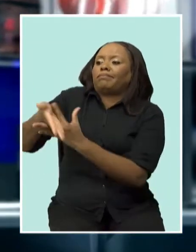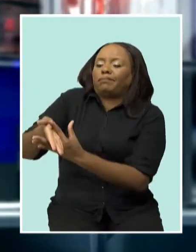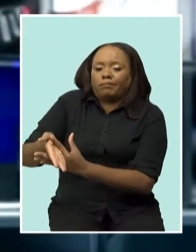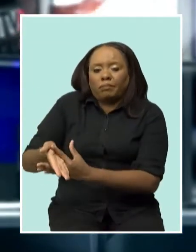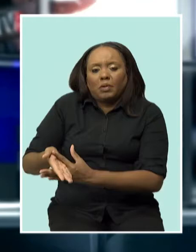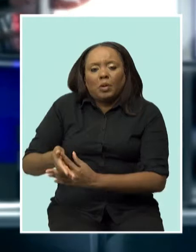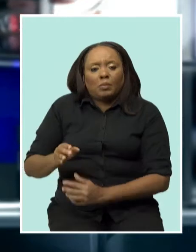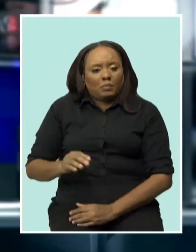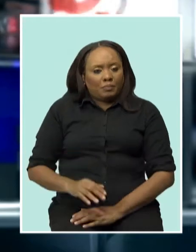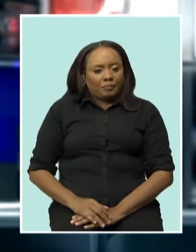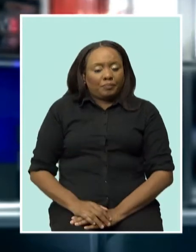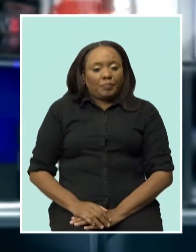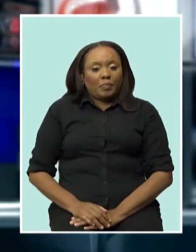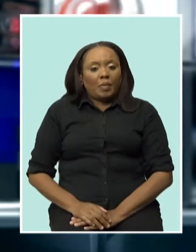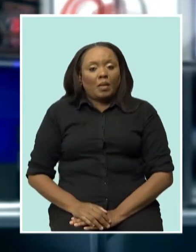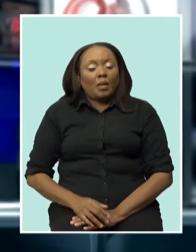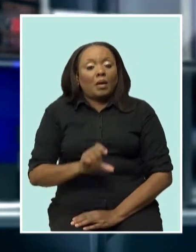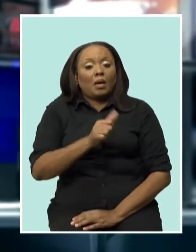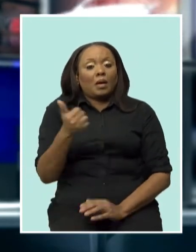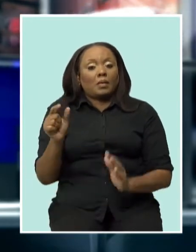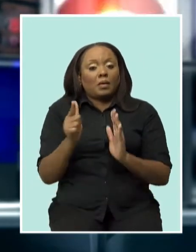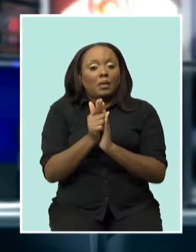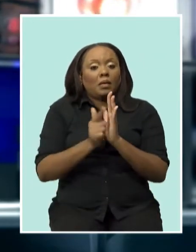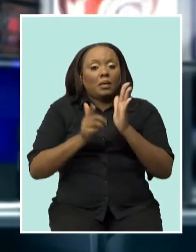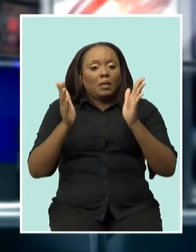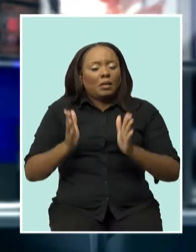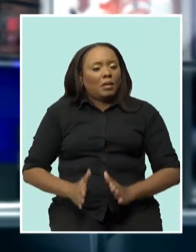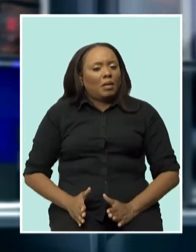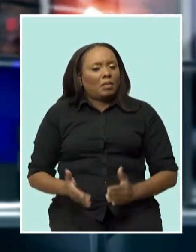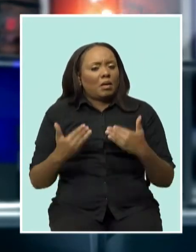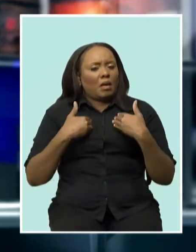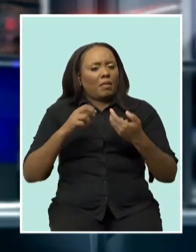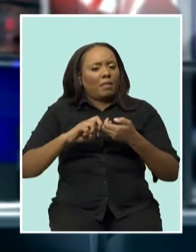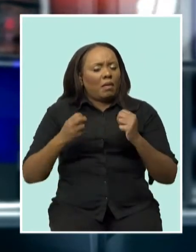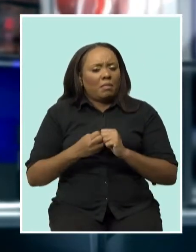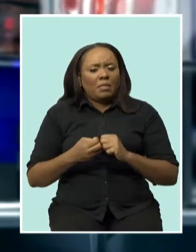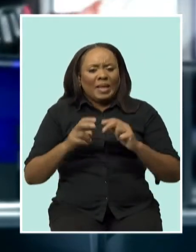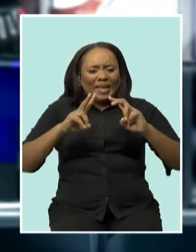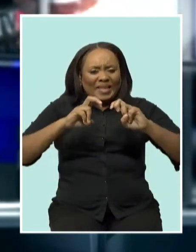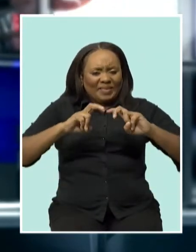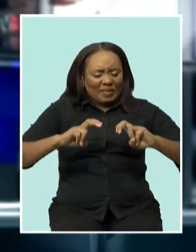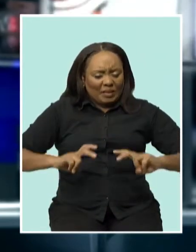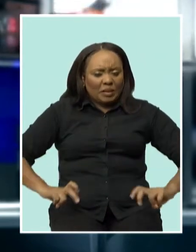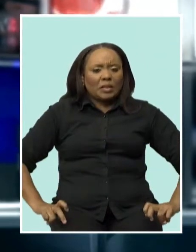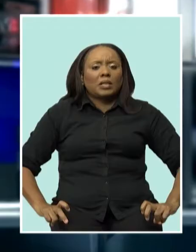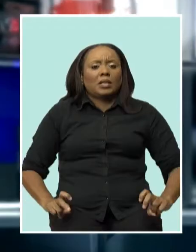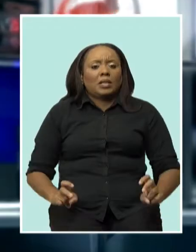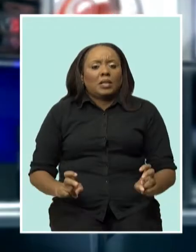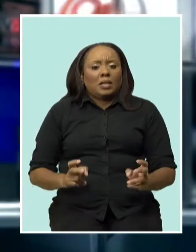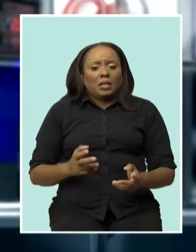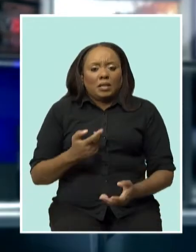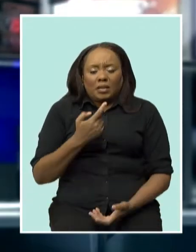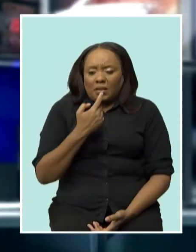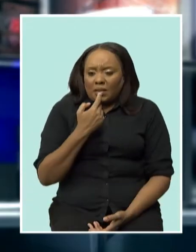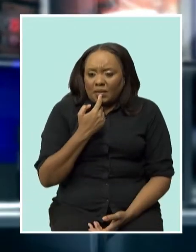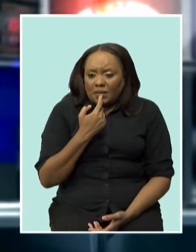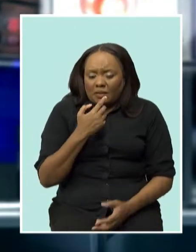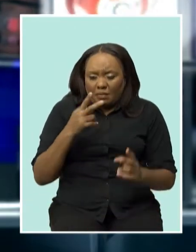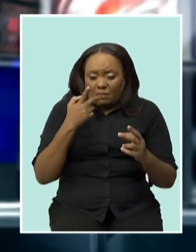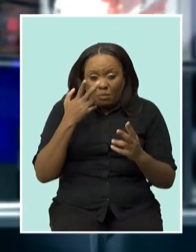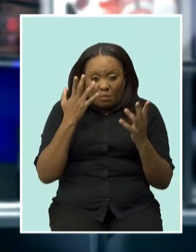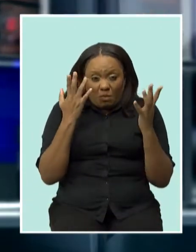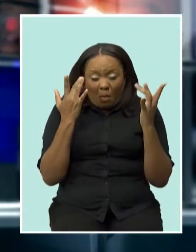with the members of the bar, have also taken issue with the fact that the investigation is not independent because police